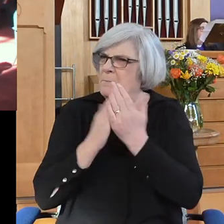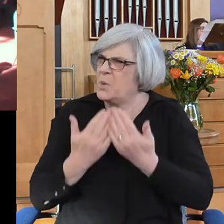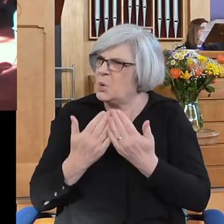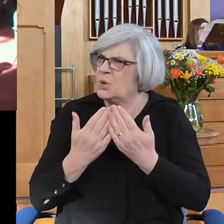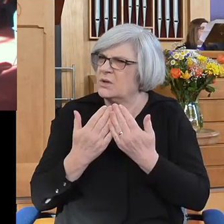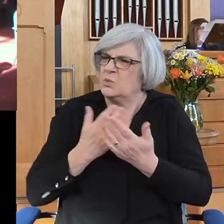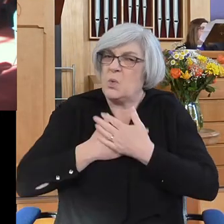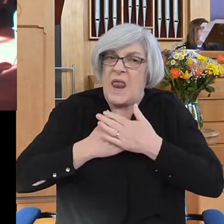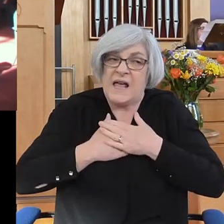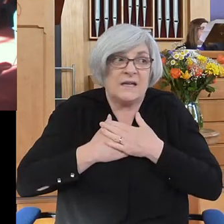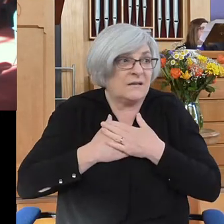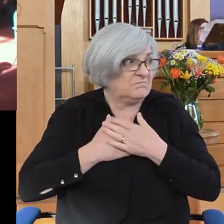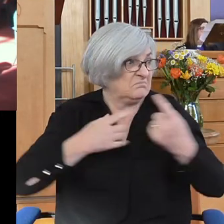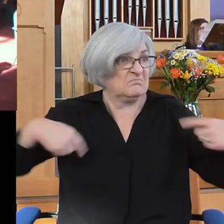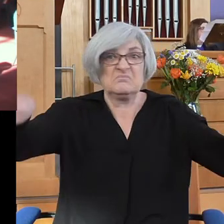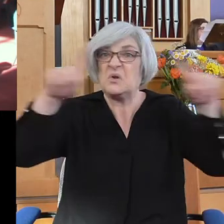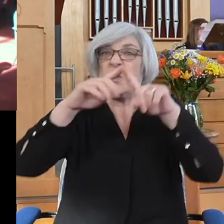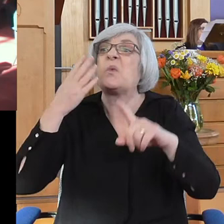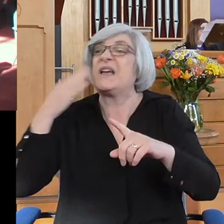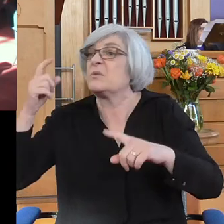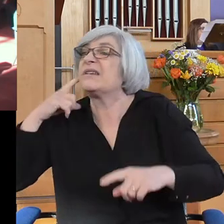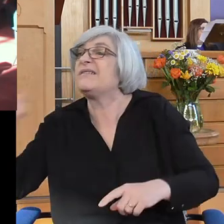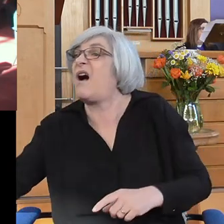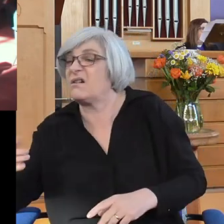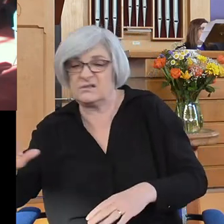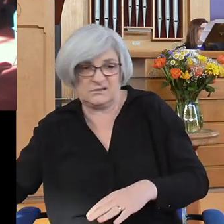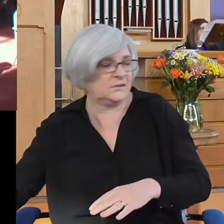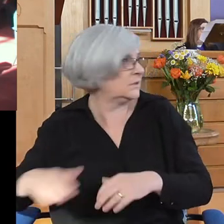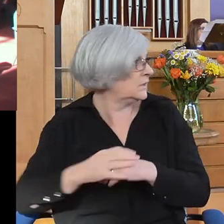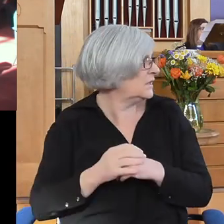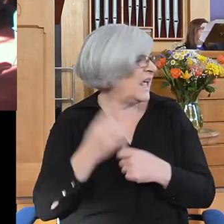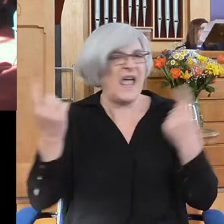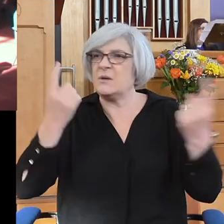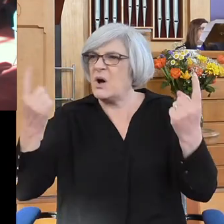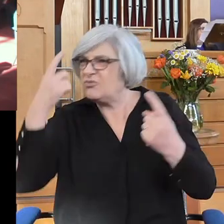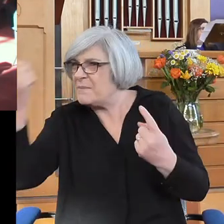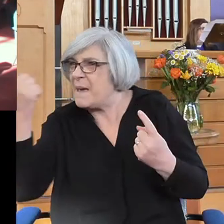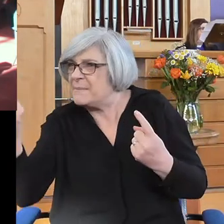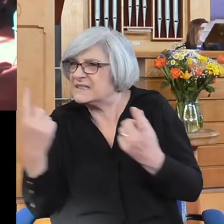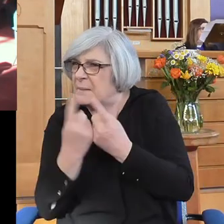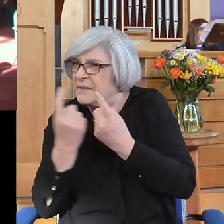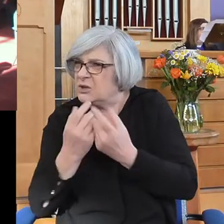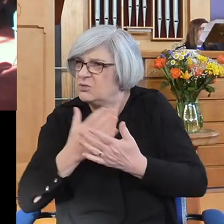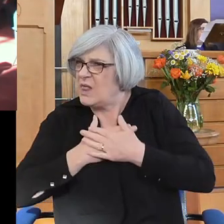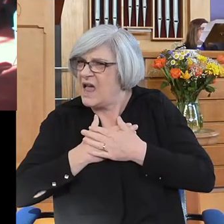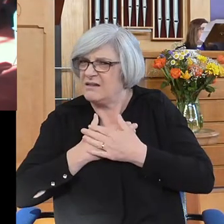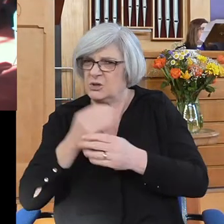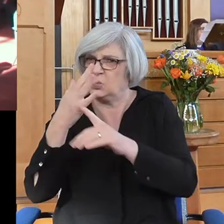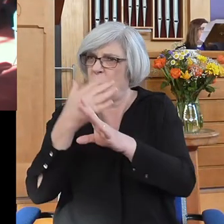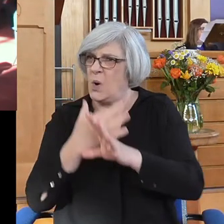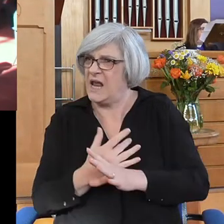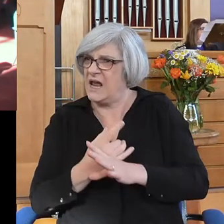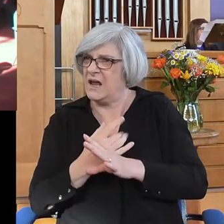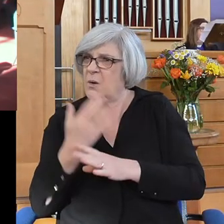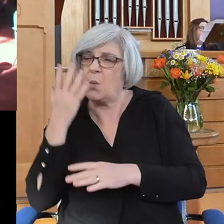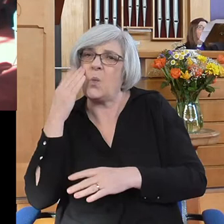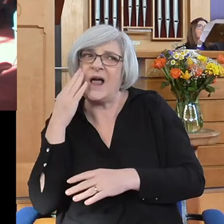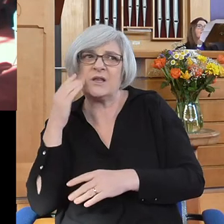were a child. Anyone have any offers? Anybody remember something that they particularly liked as a child to read?